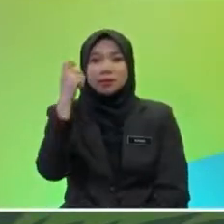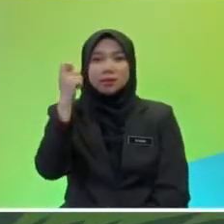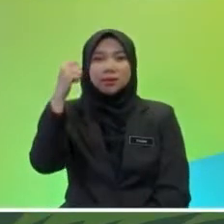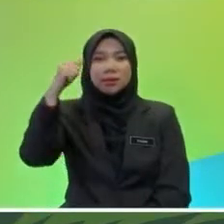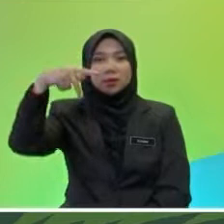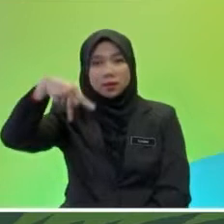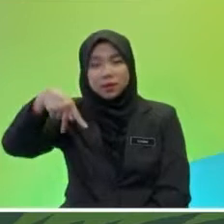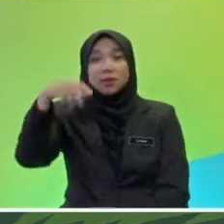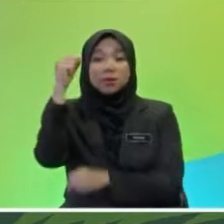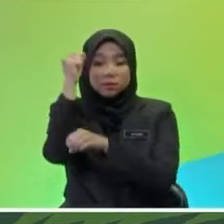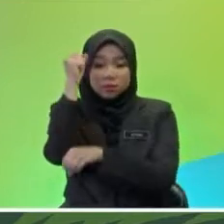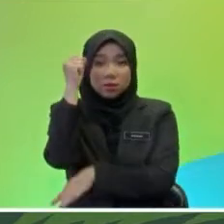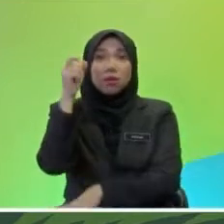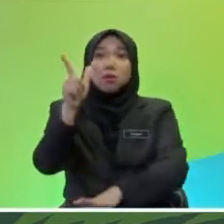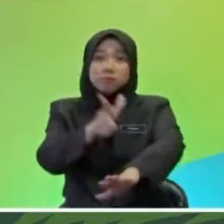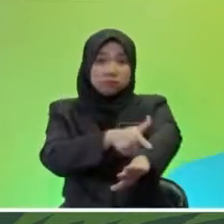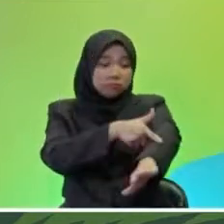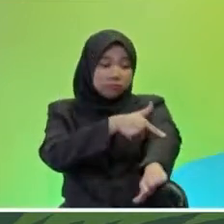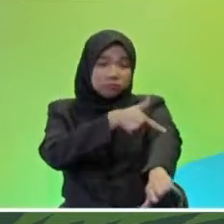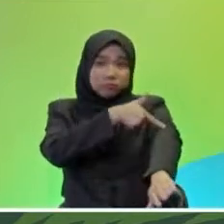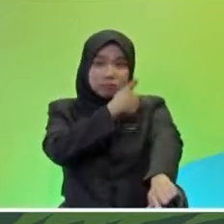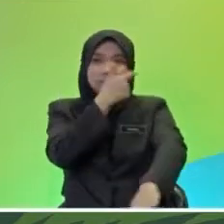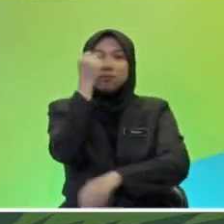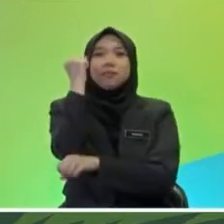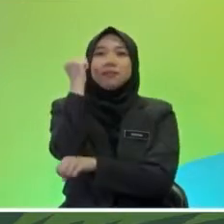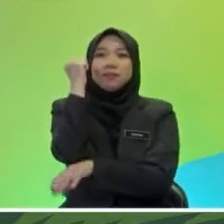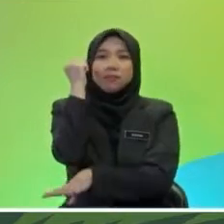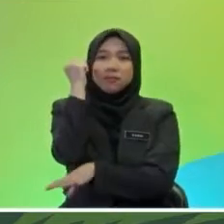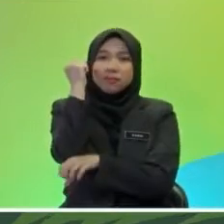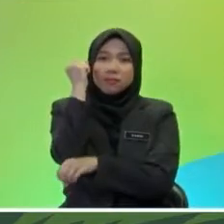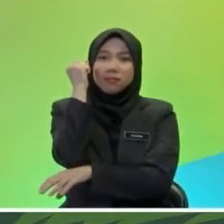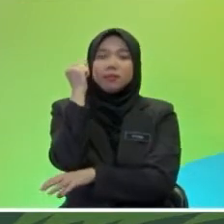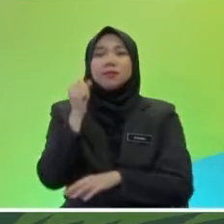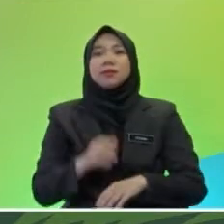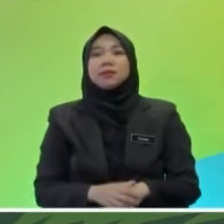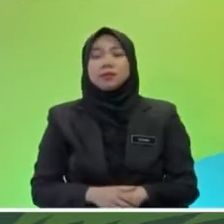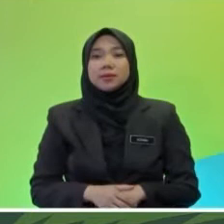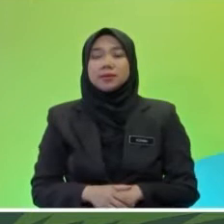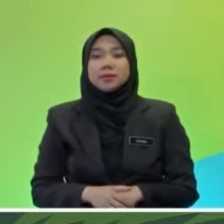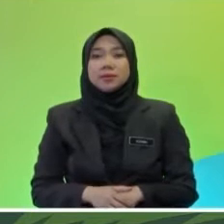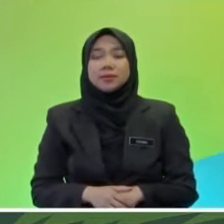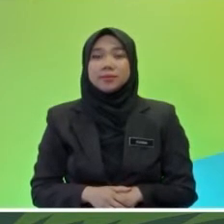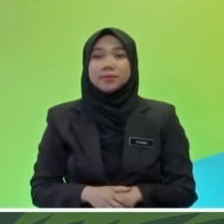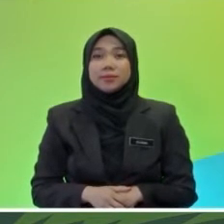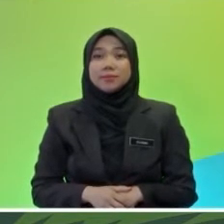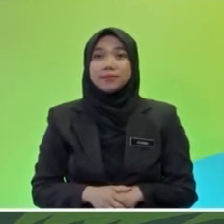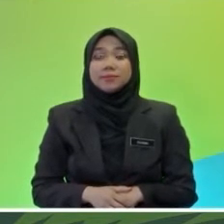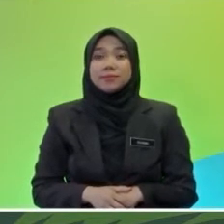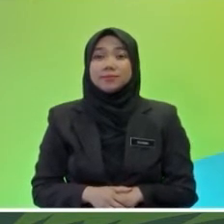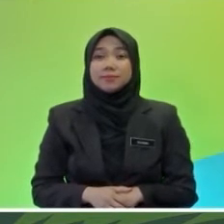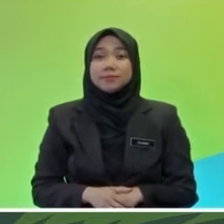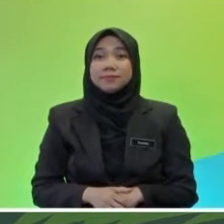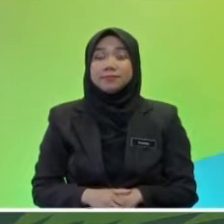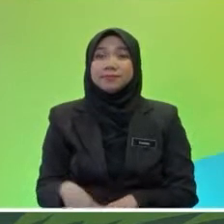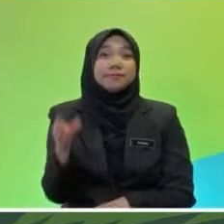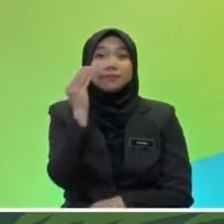middle. Oh, the long ones. Ah, okay. Long one, that tap roots. All right. Okay, so let us see the